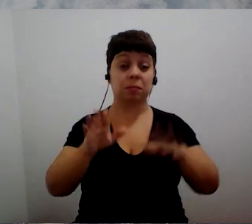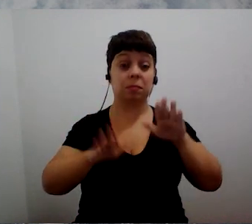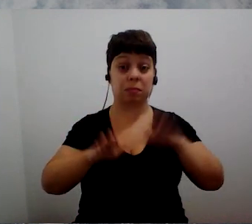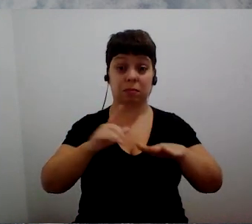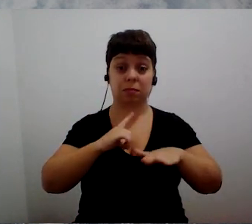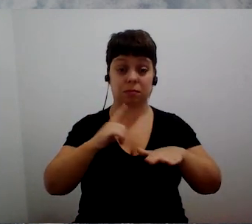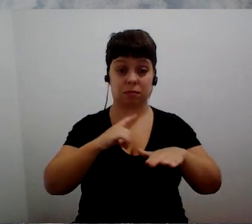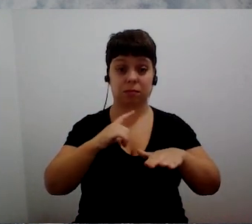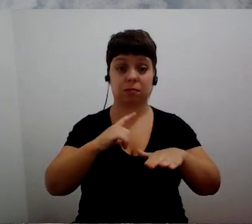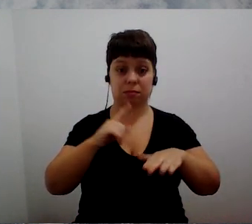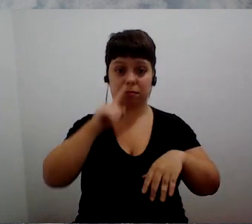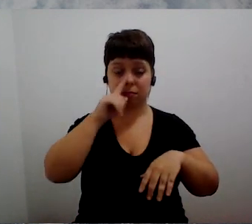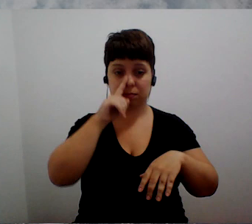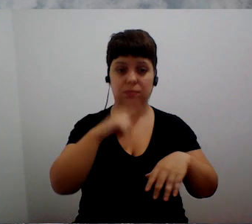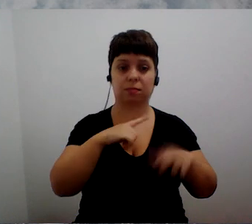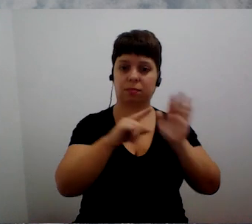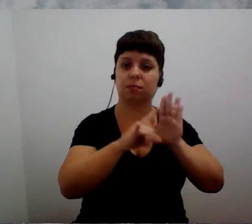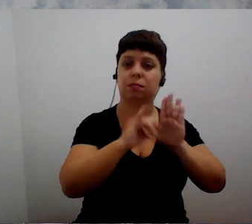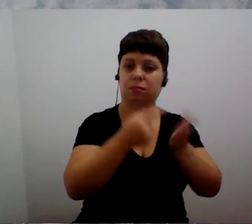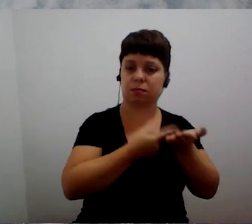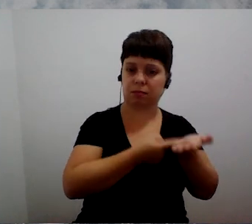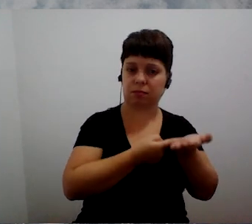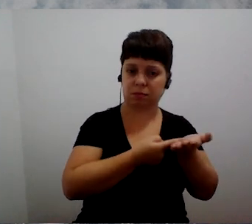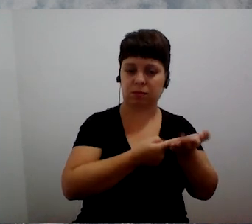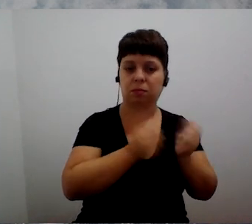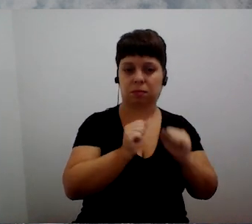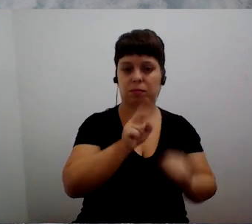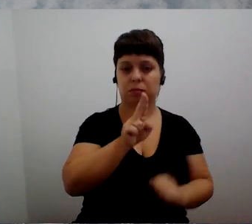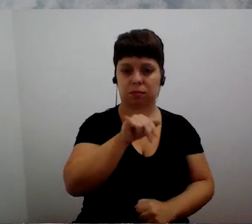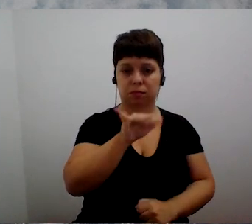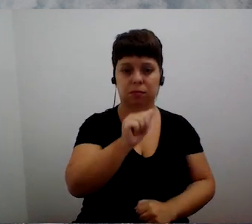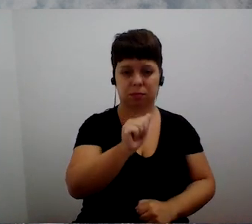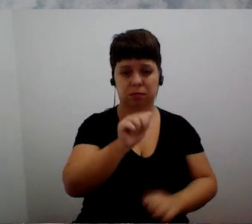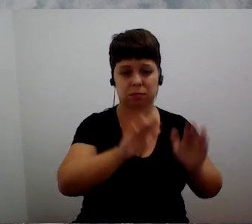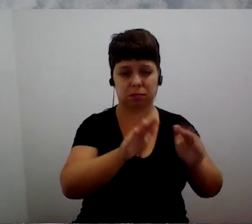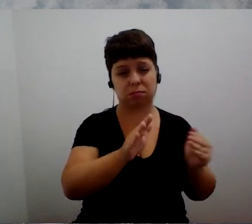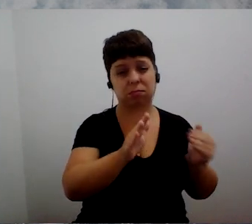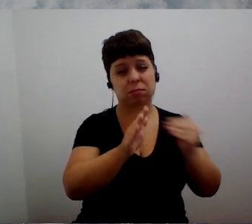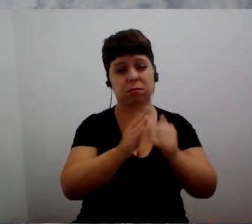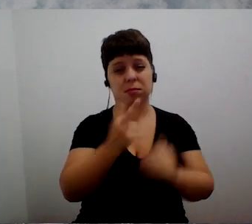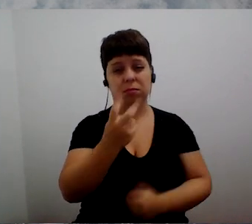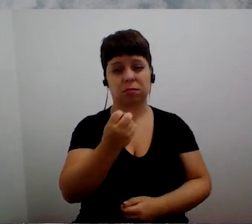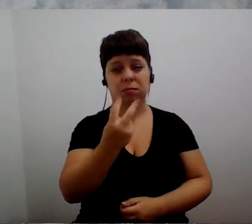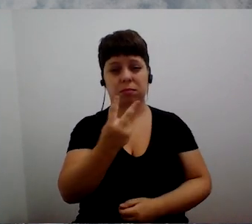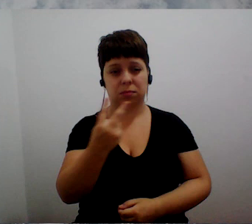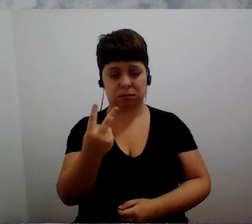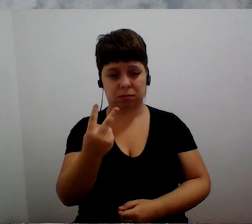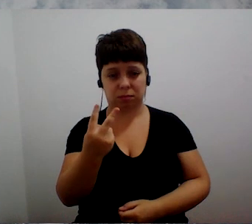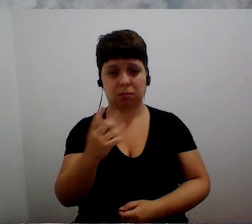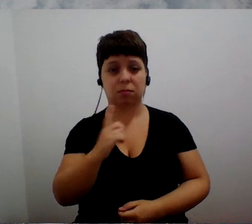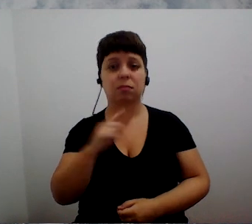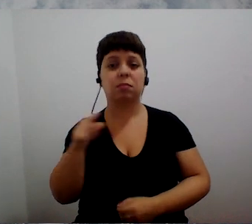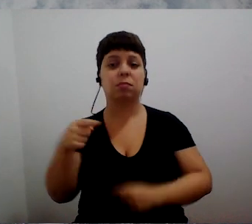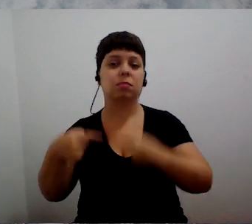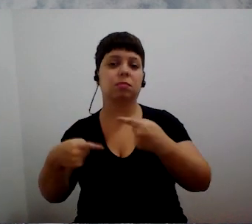maybe on the verge of being put on the floor, we have a legal agreement that may come under the UNEA